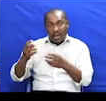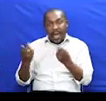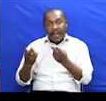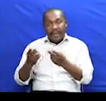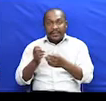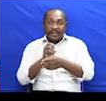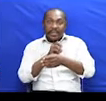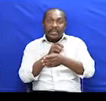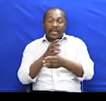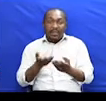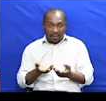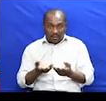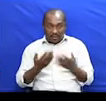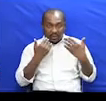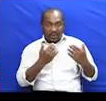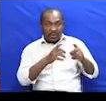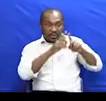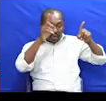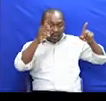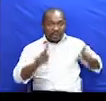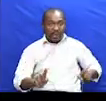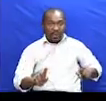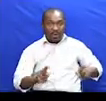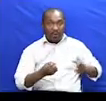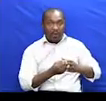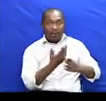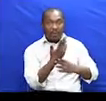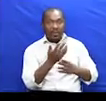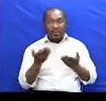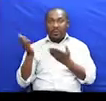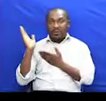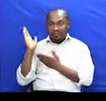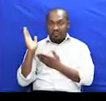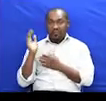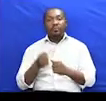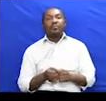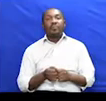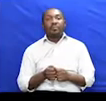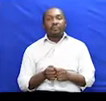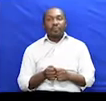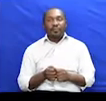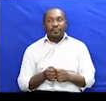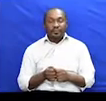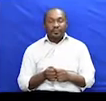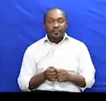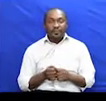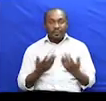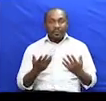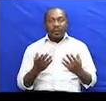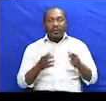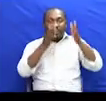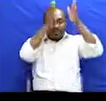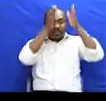titration, table of result were obtained. Within our table of result, as I explained, we must